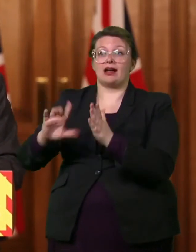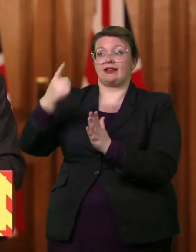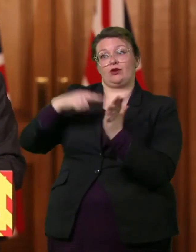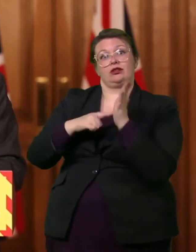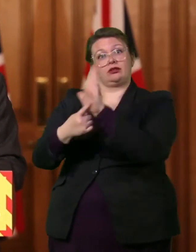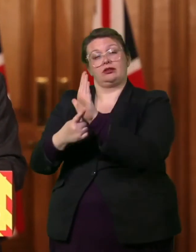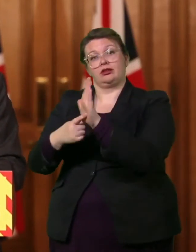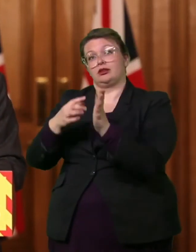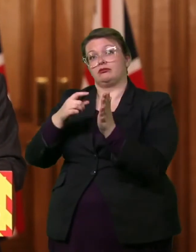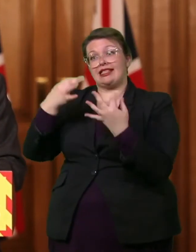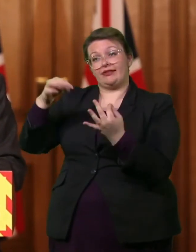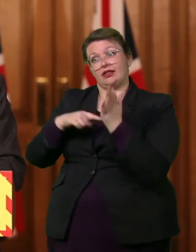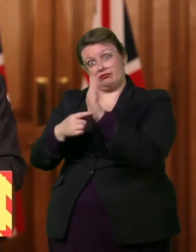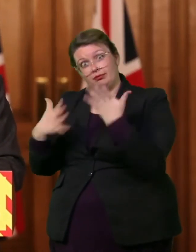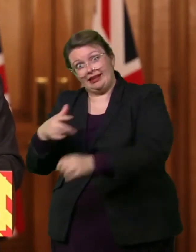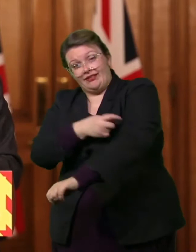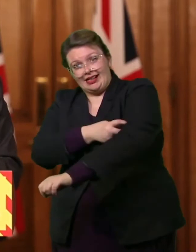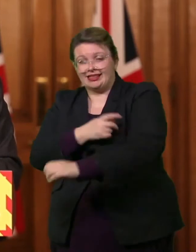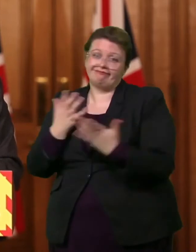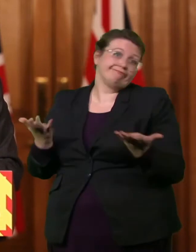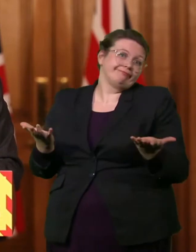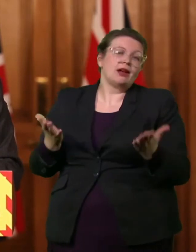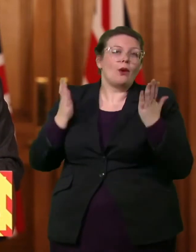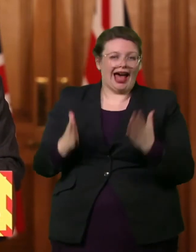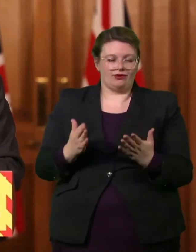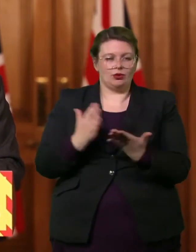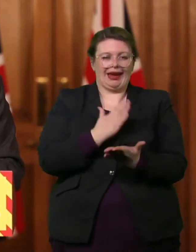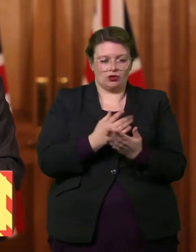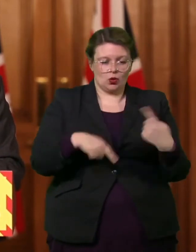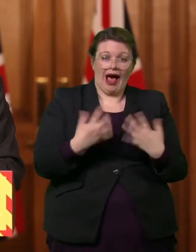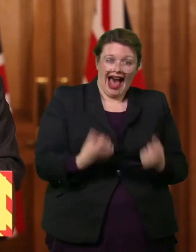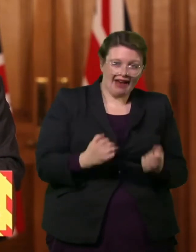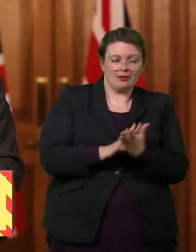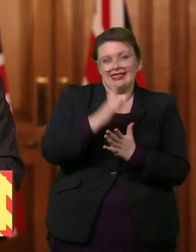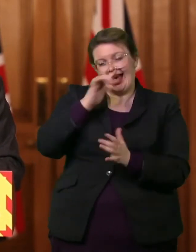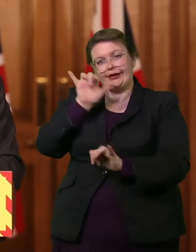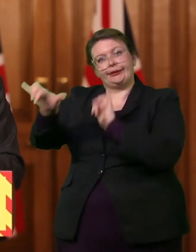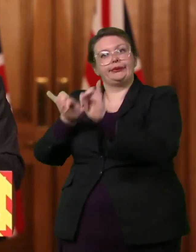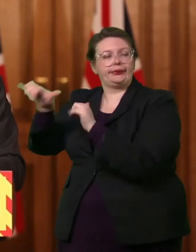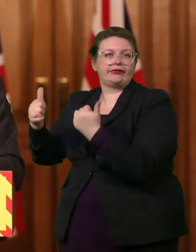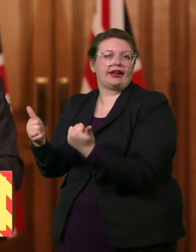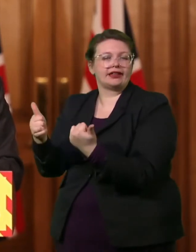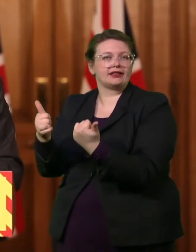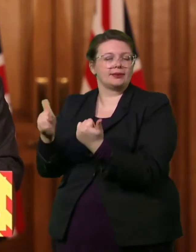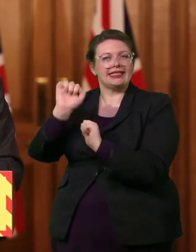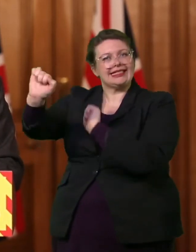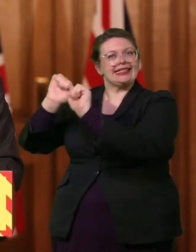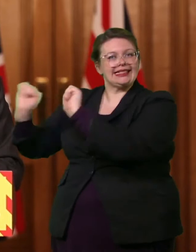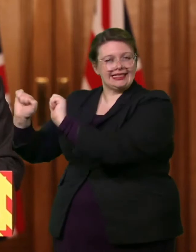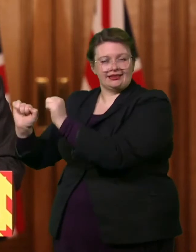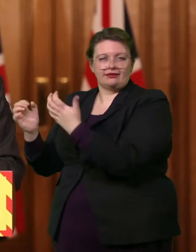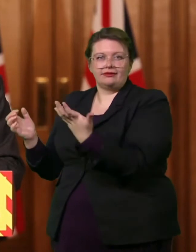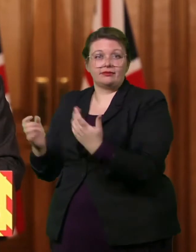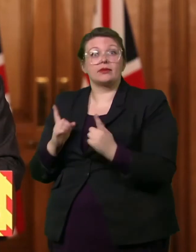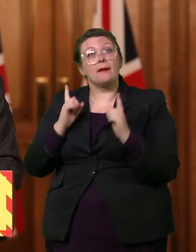help people, enable people to be able to show that certificate. But the wider questions have all